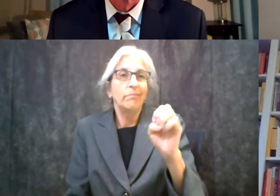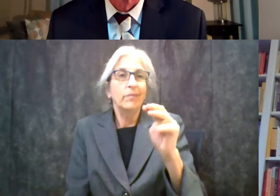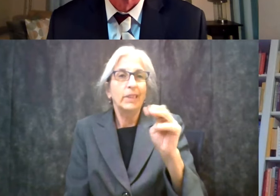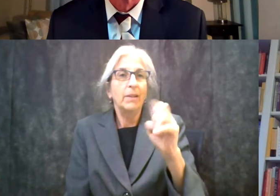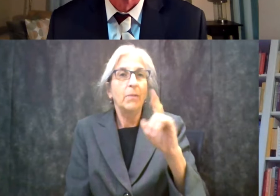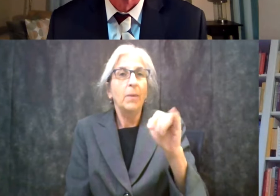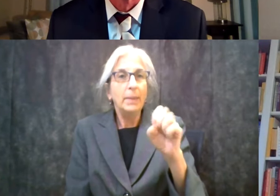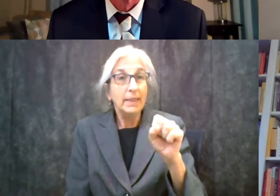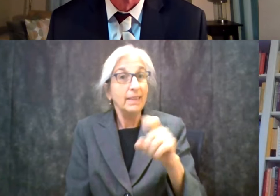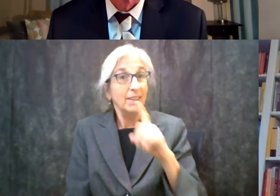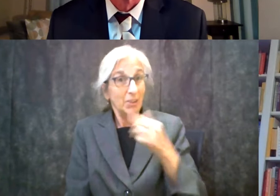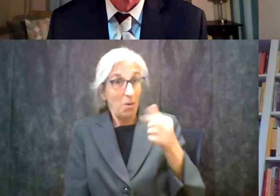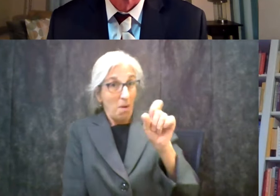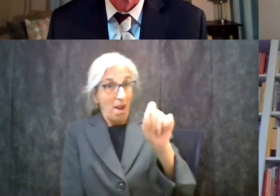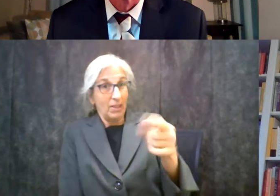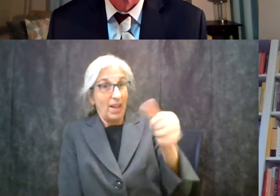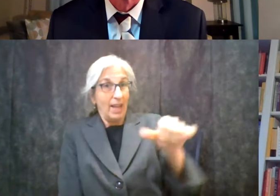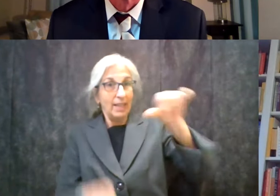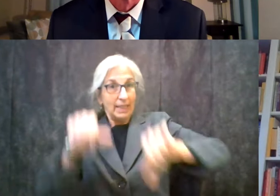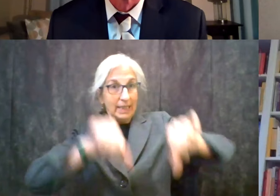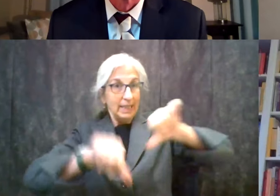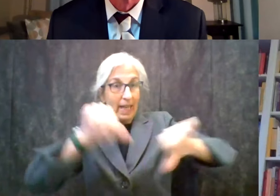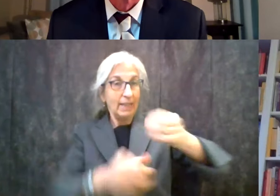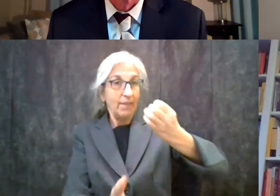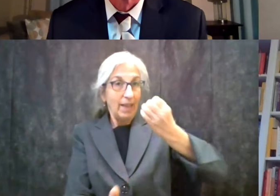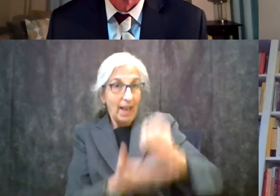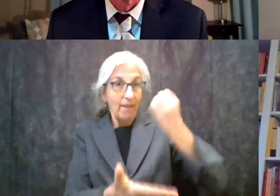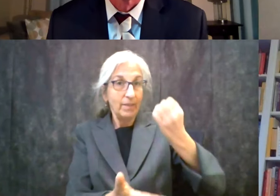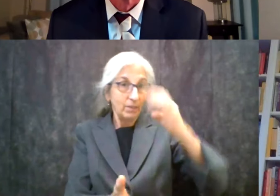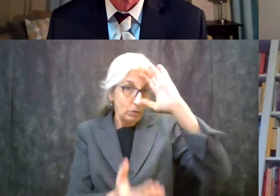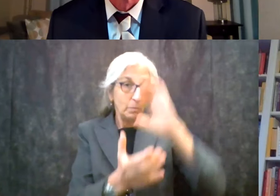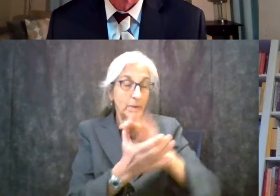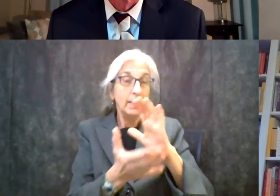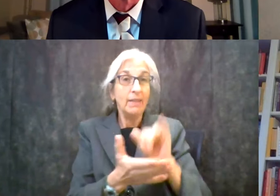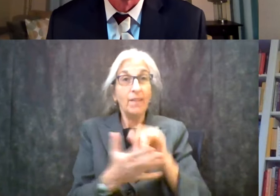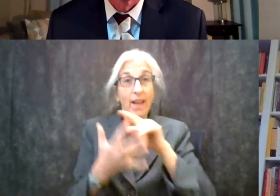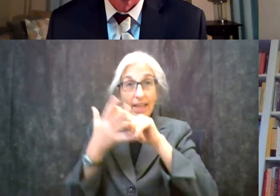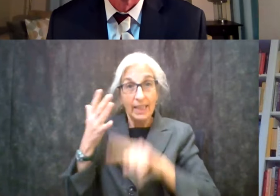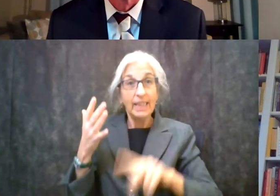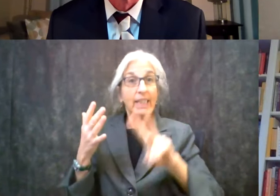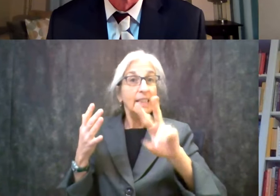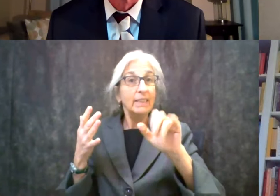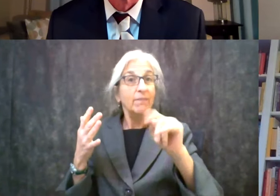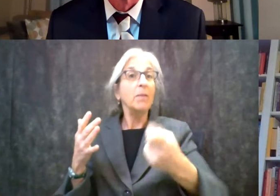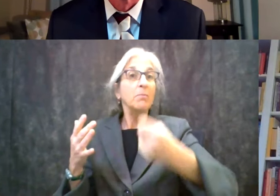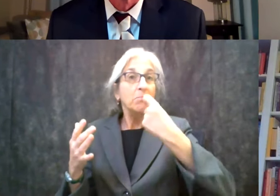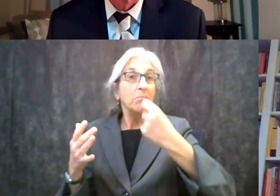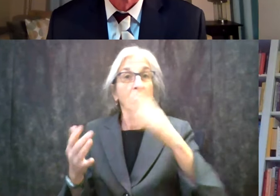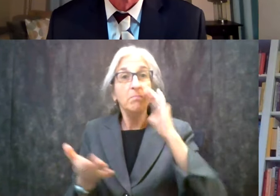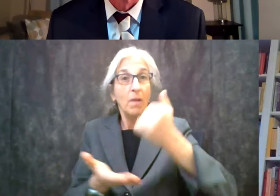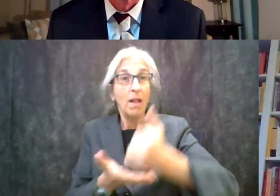any scientific basis for believing that these things may help? And